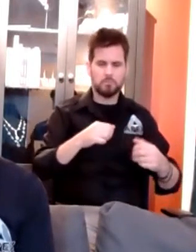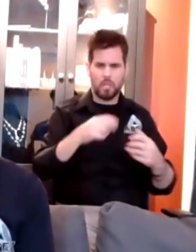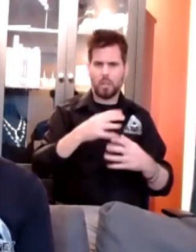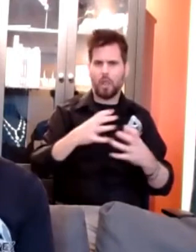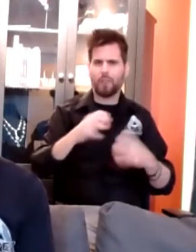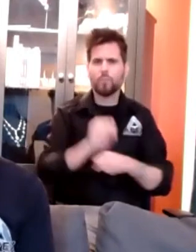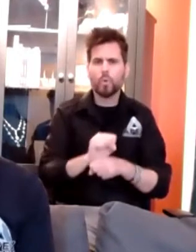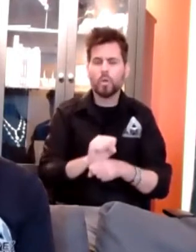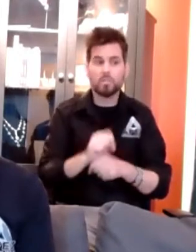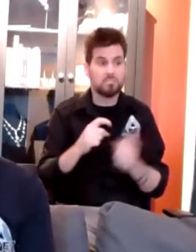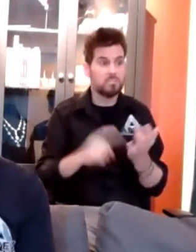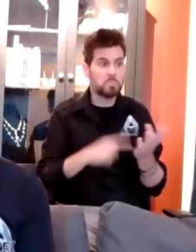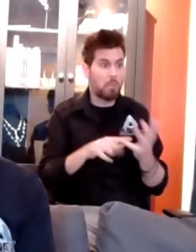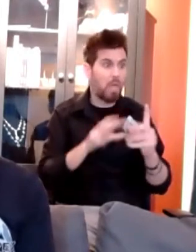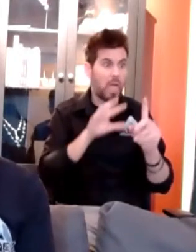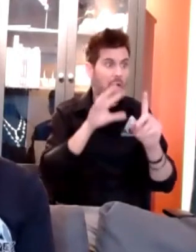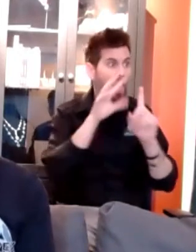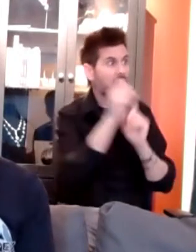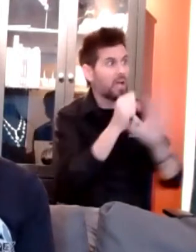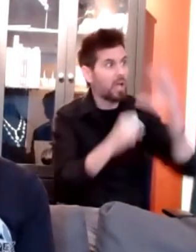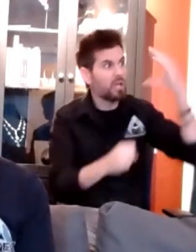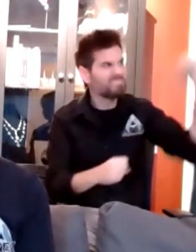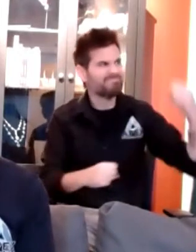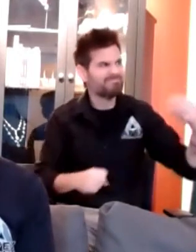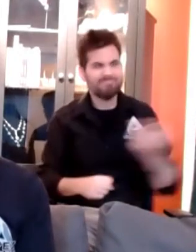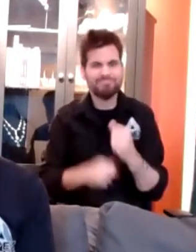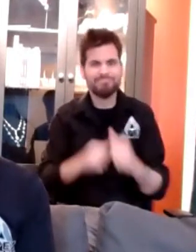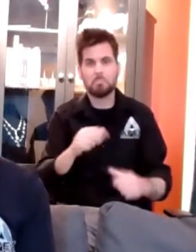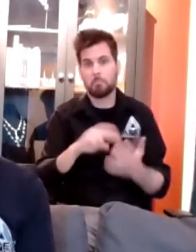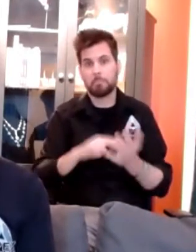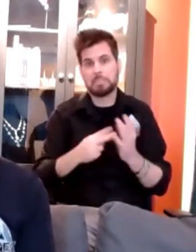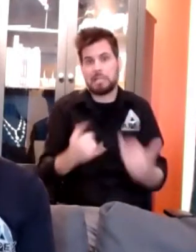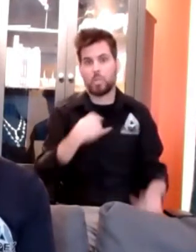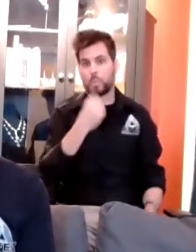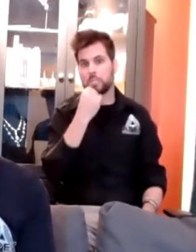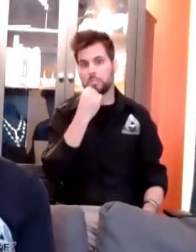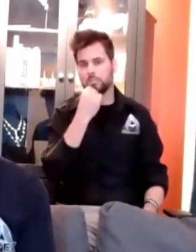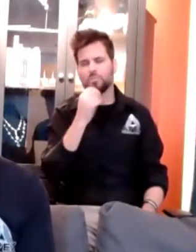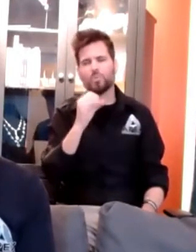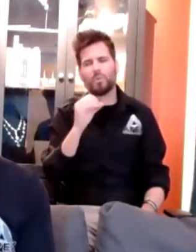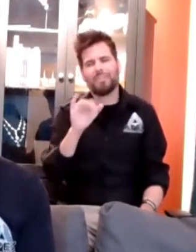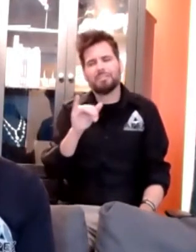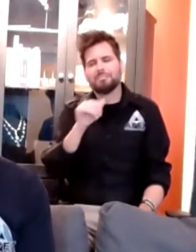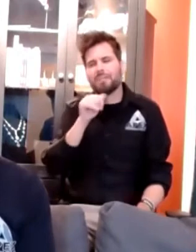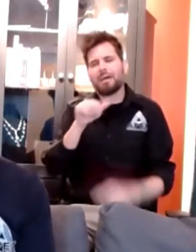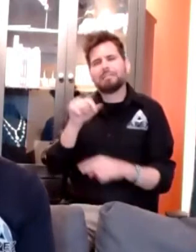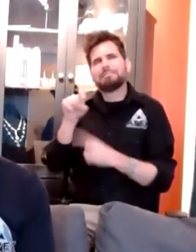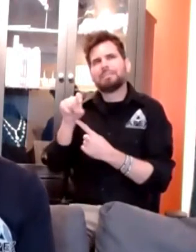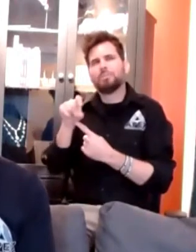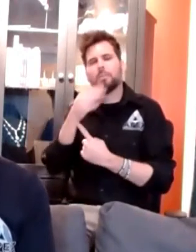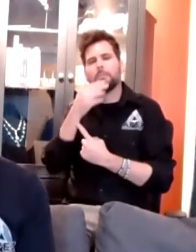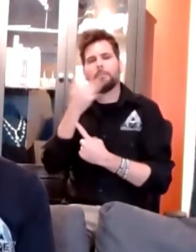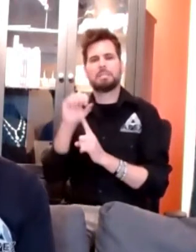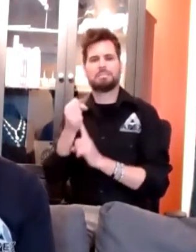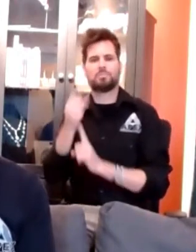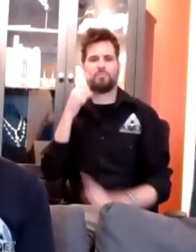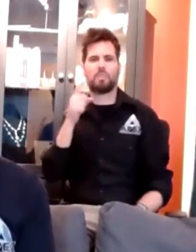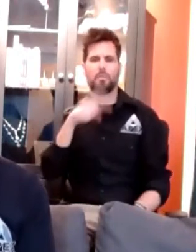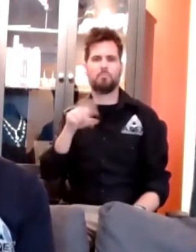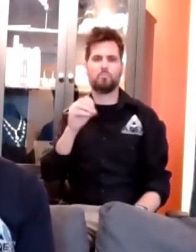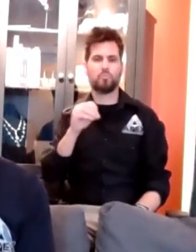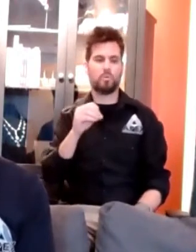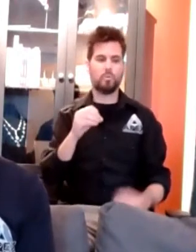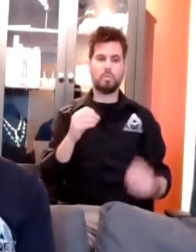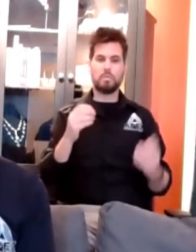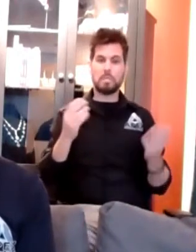the utmost health. And it really allows us to monitor them and be able to identify